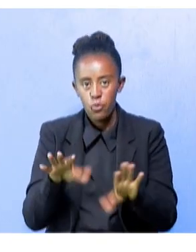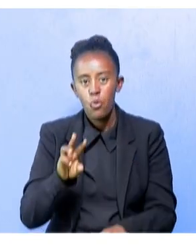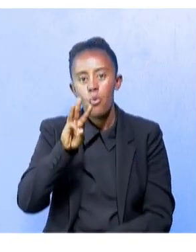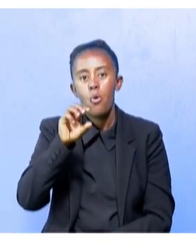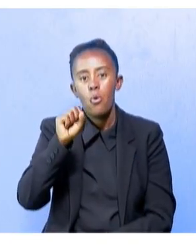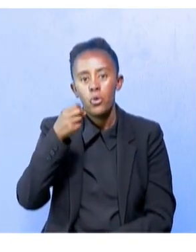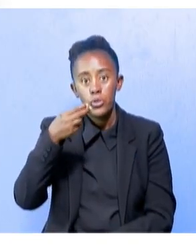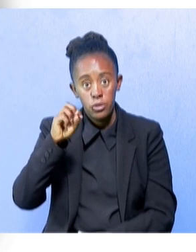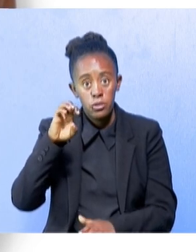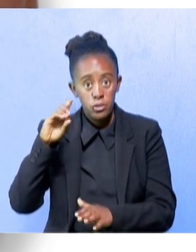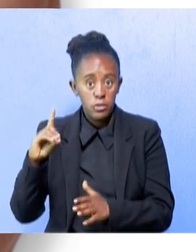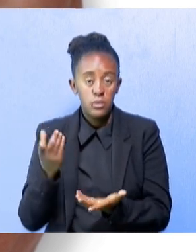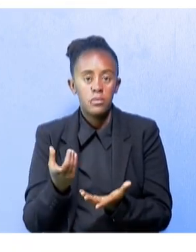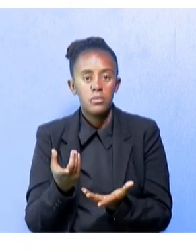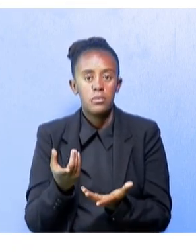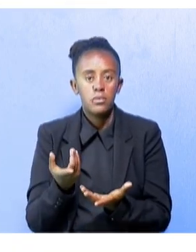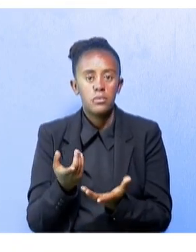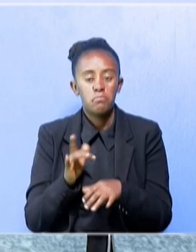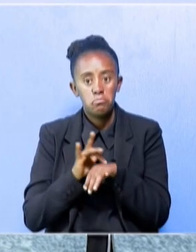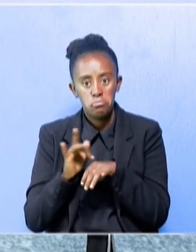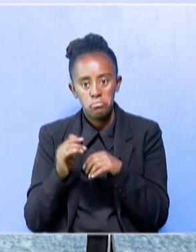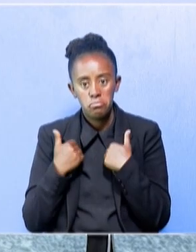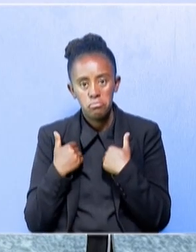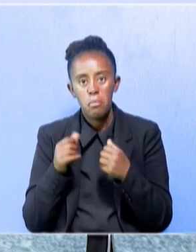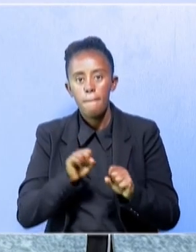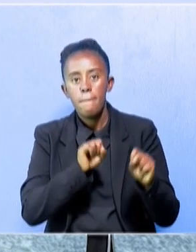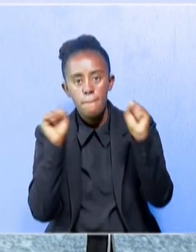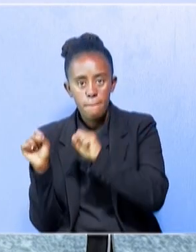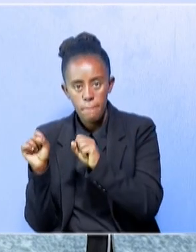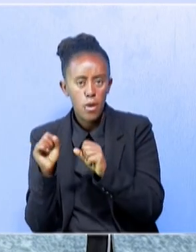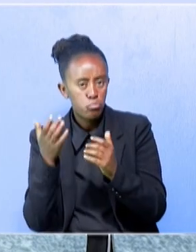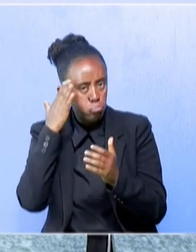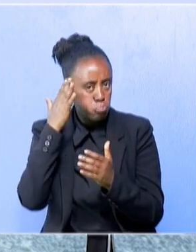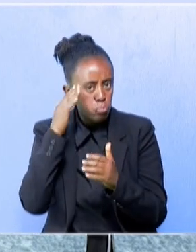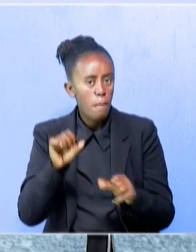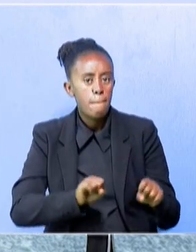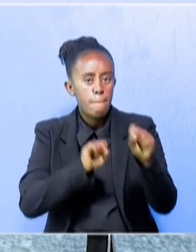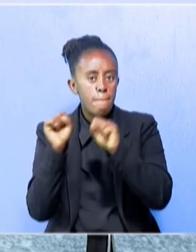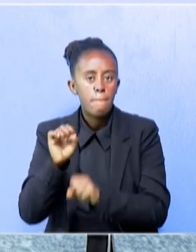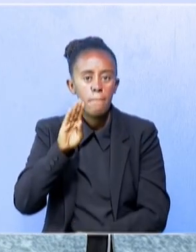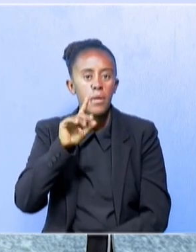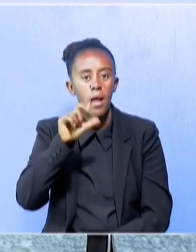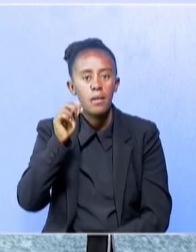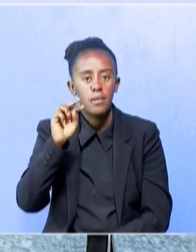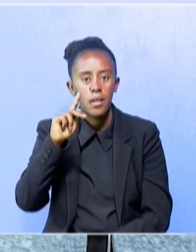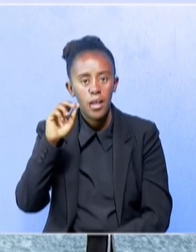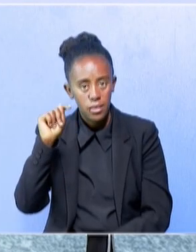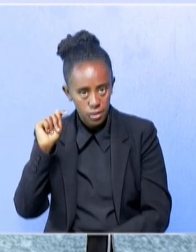ago. You know, blanket. It is common everywhere. Yeah.